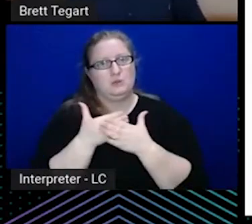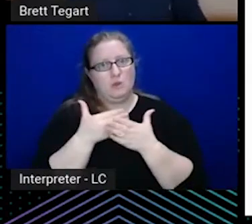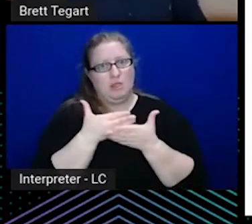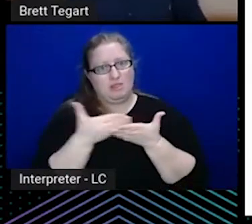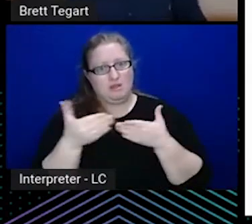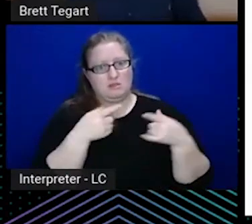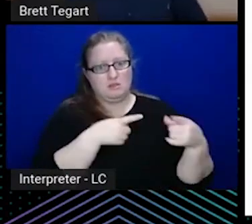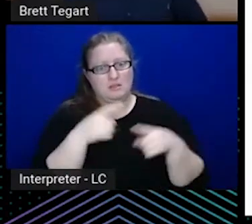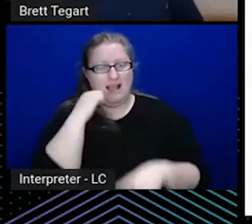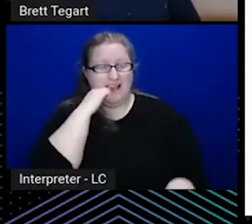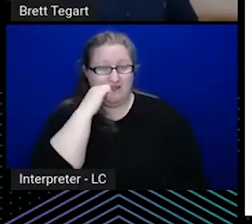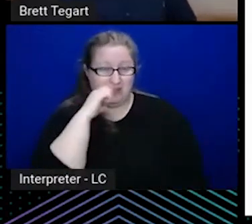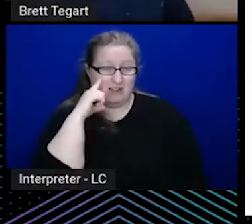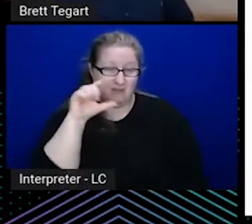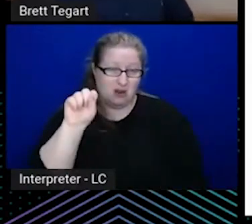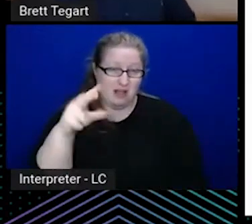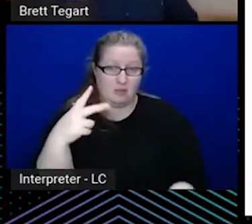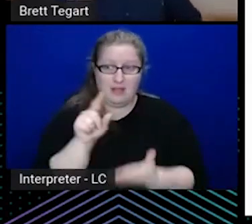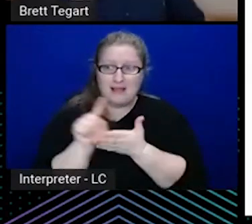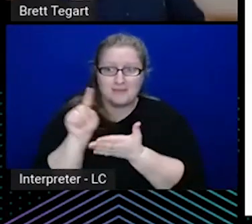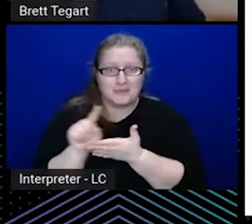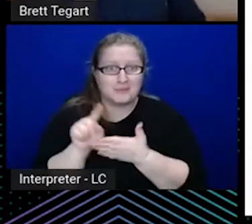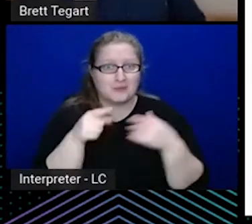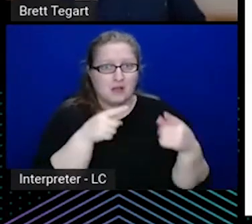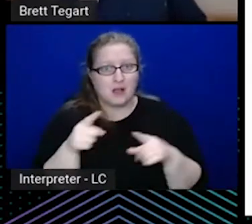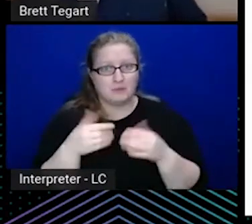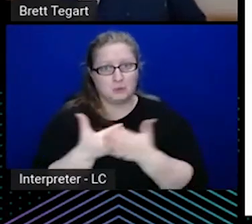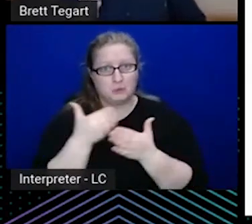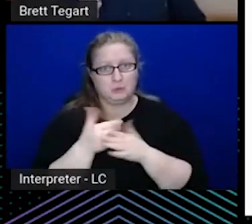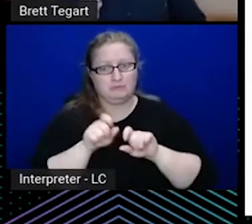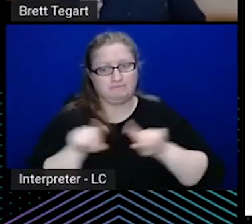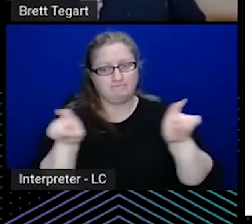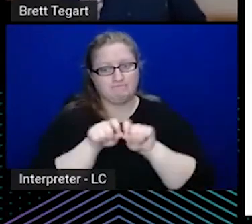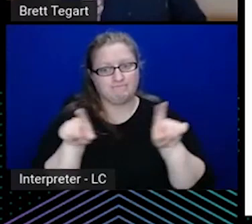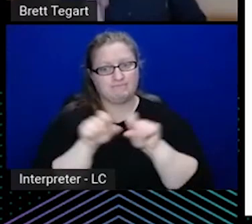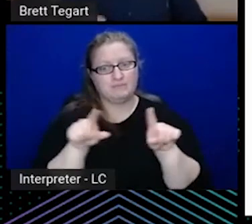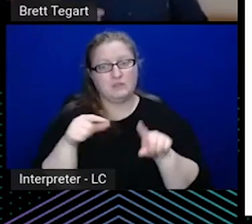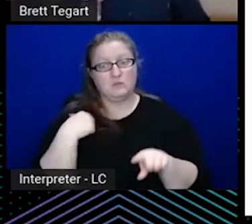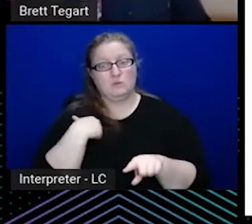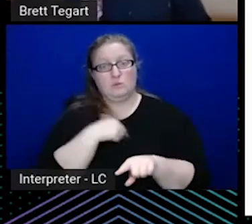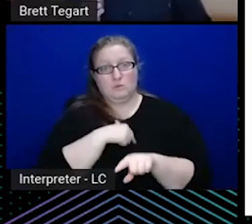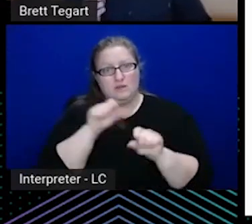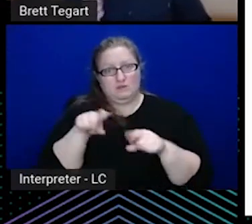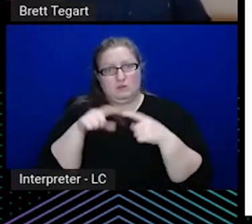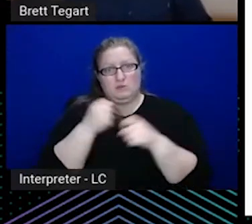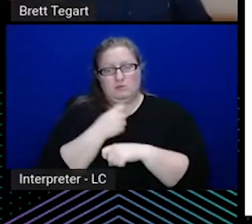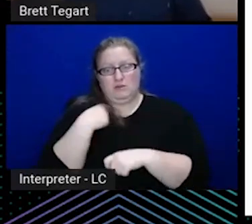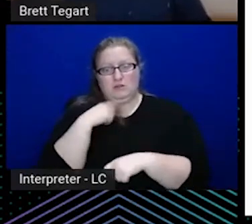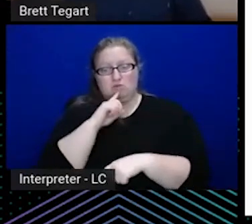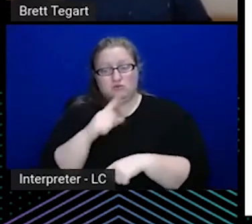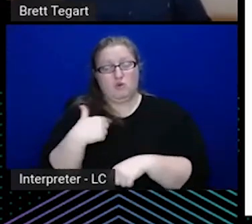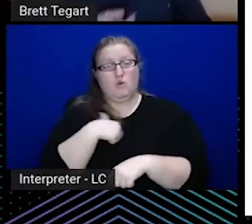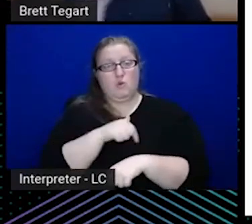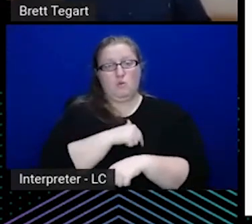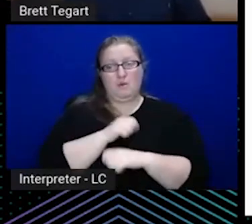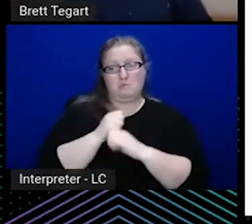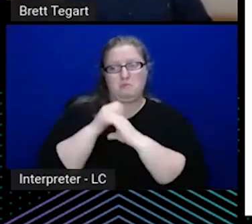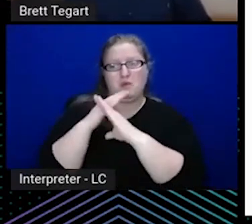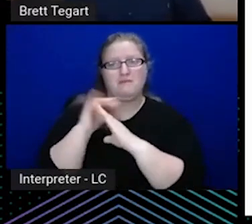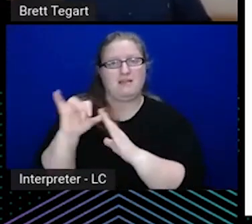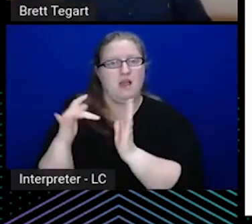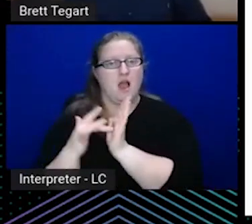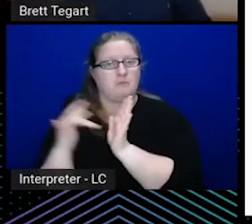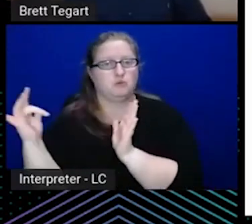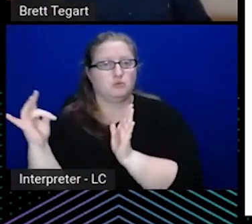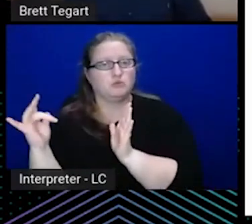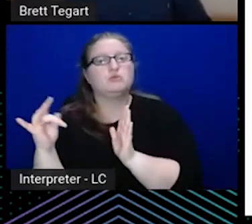every day, every week. And we have to make sure that we are preventing abuse of these features. If there's a new feature that we need